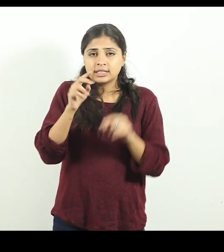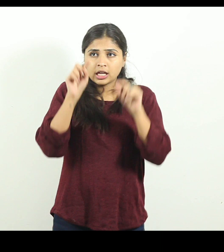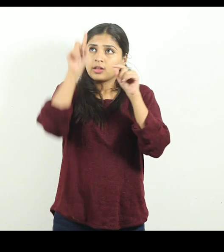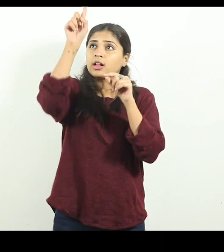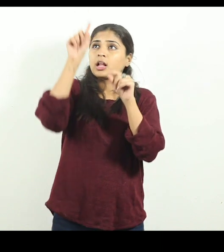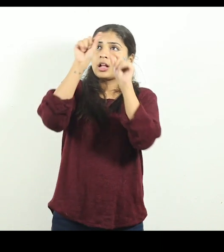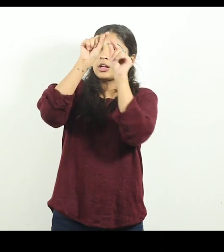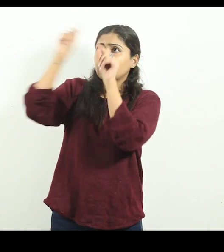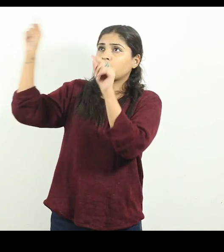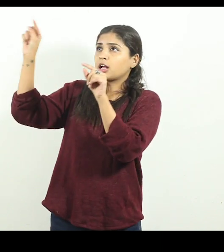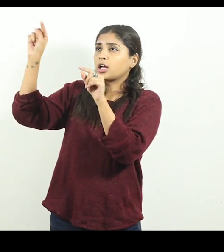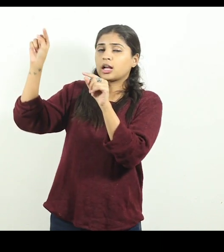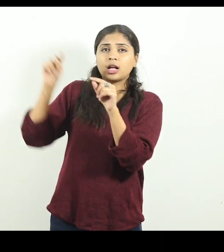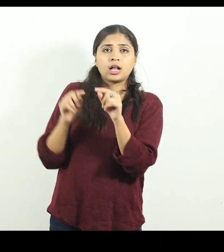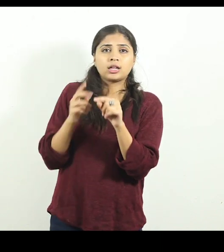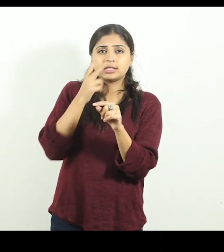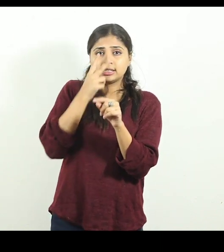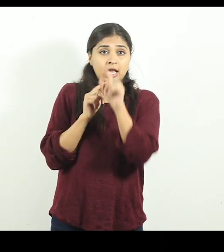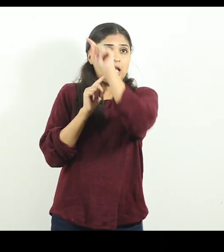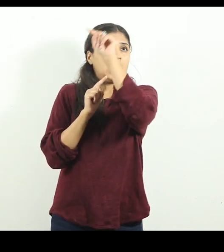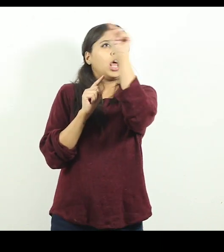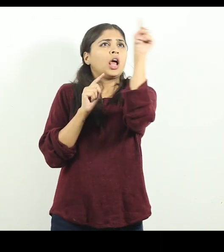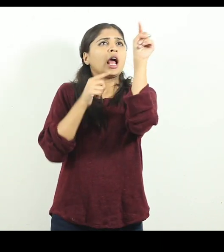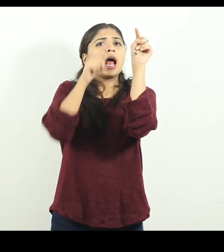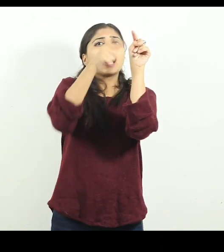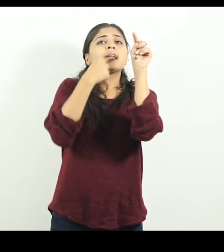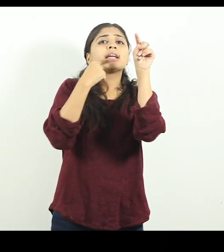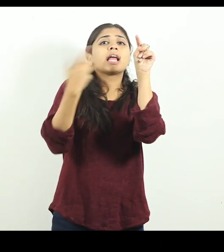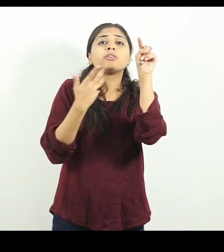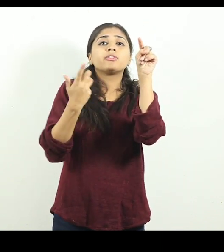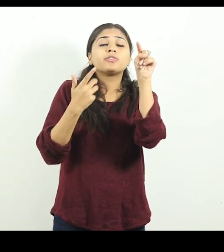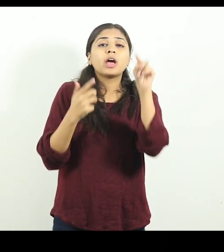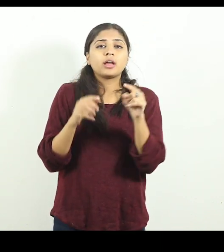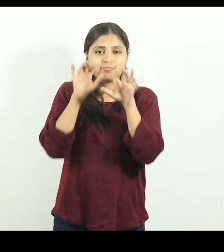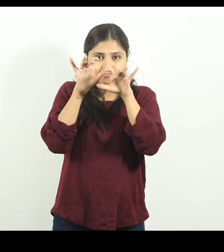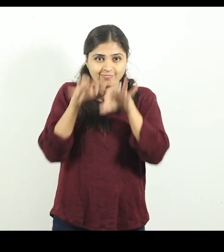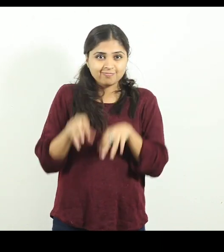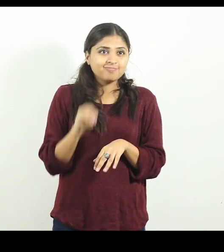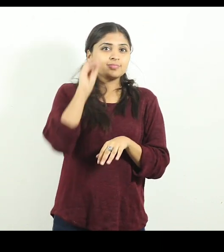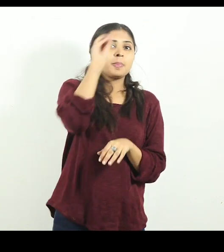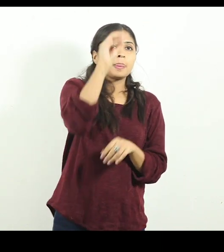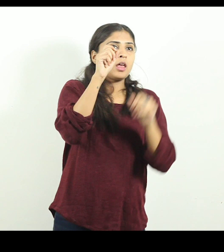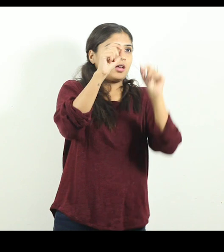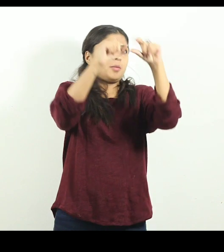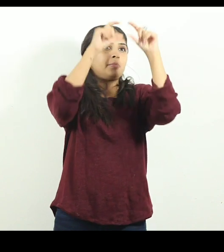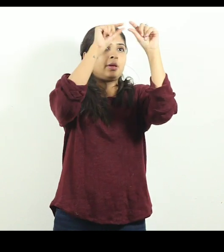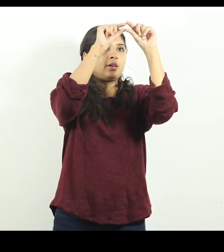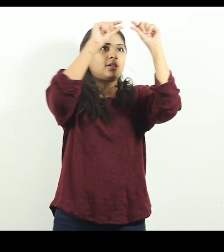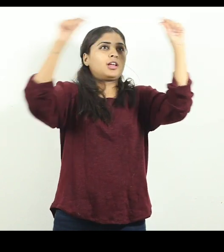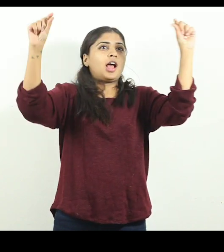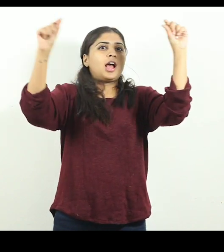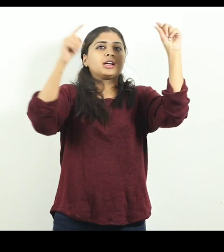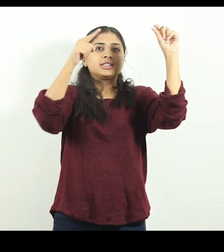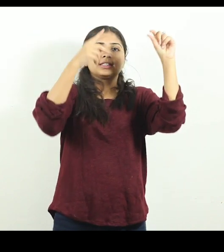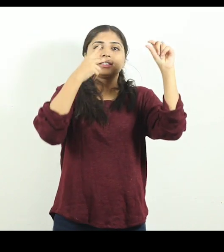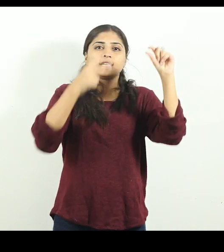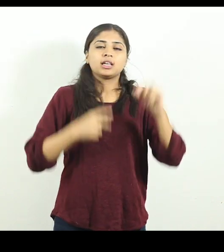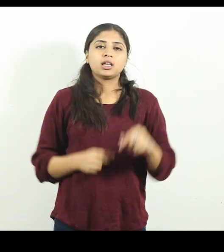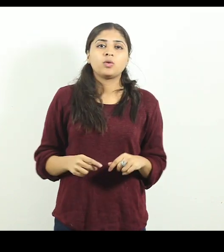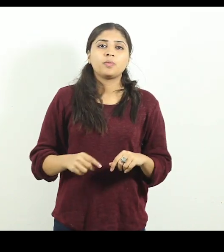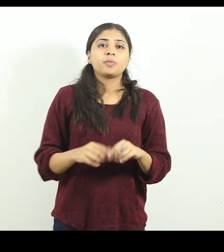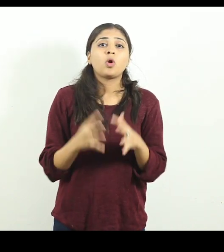page, which tells you where the content you type will appear on the page. Word waits for you to start